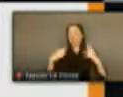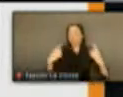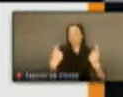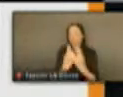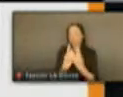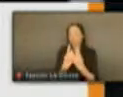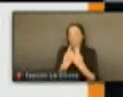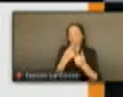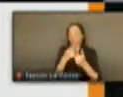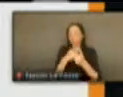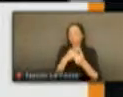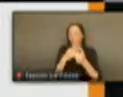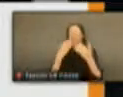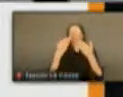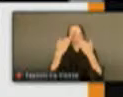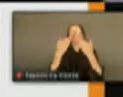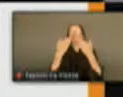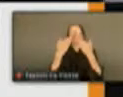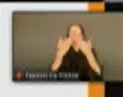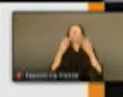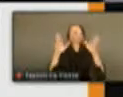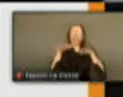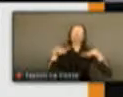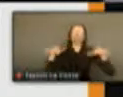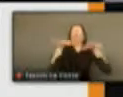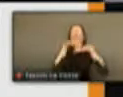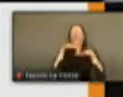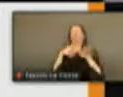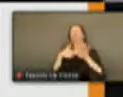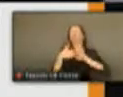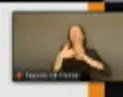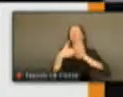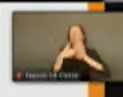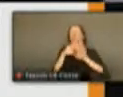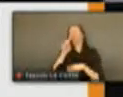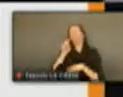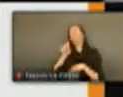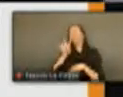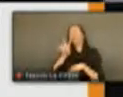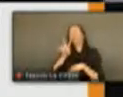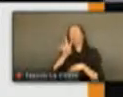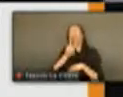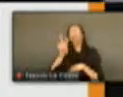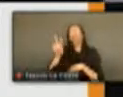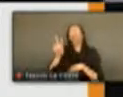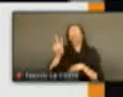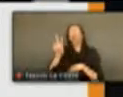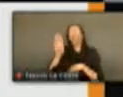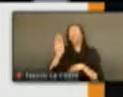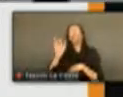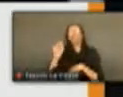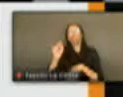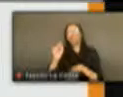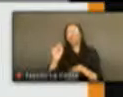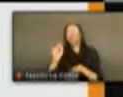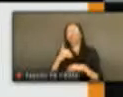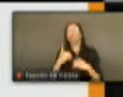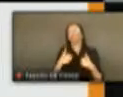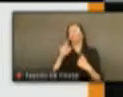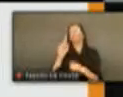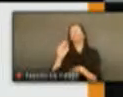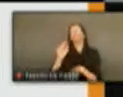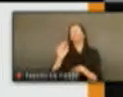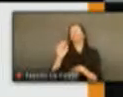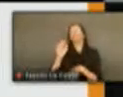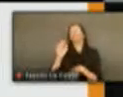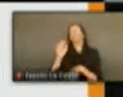Countywide represents $1.722 billion, consisting of $1.438 billion in property